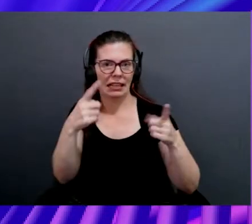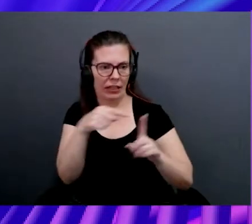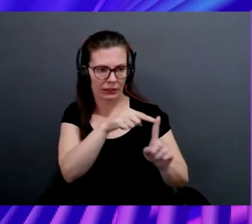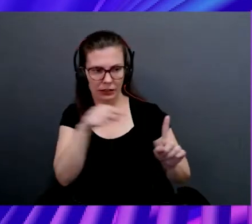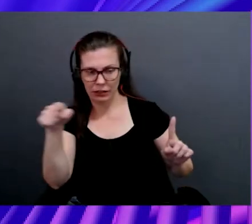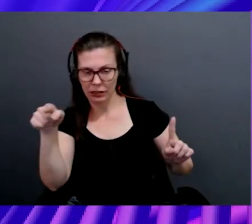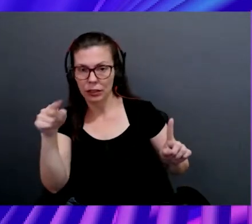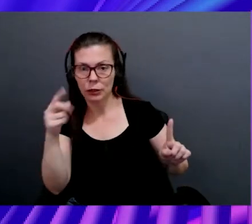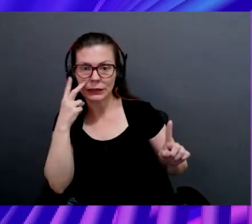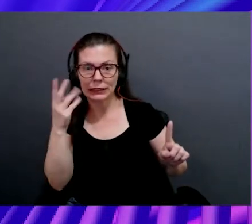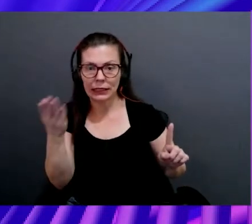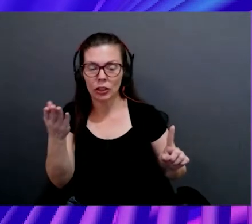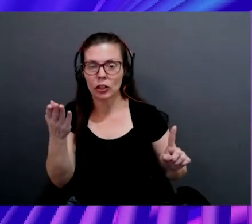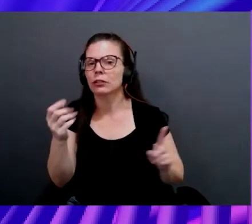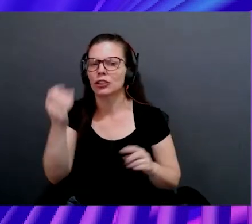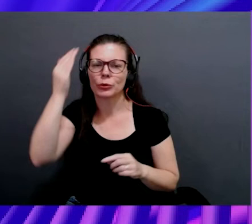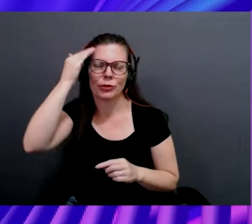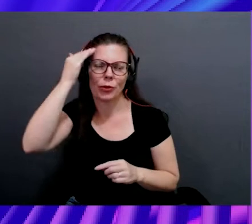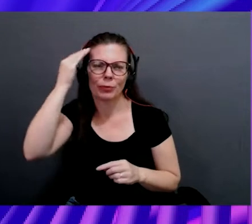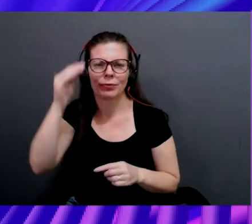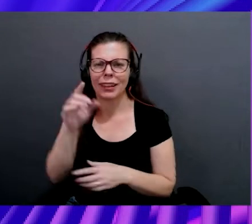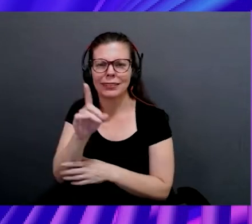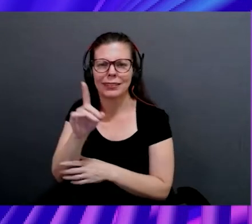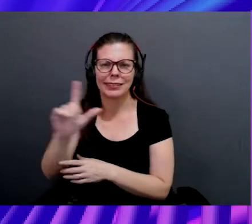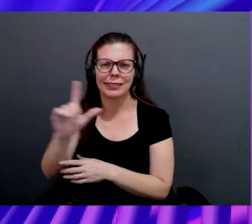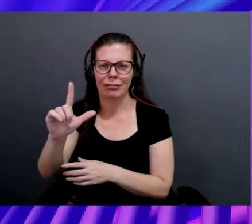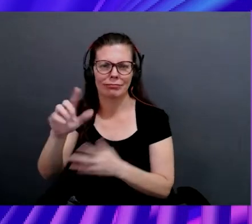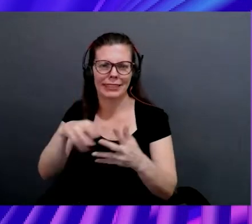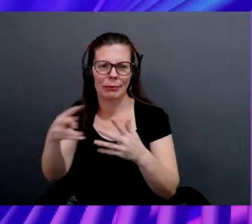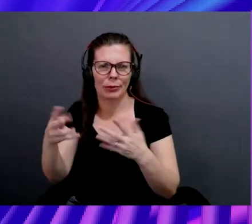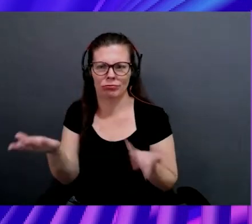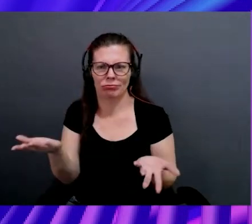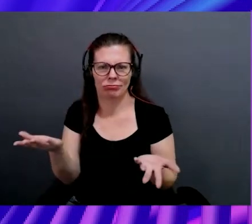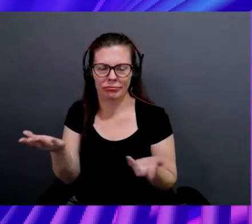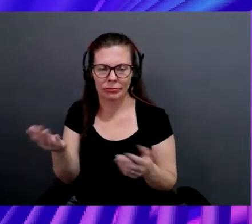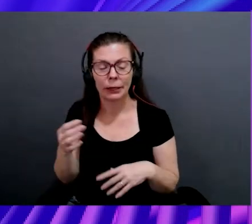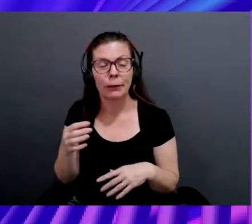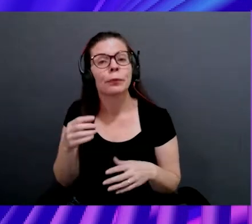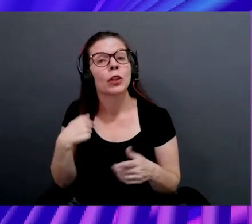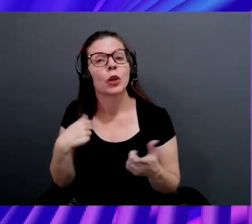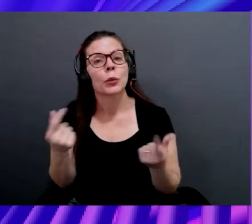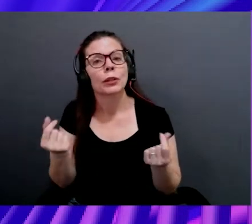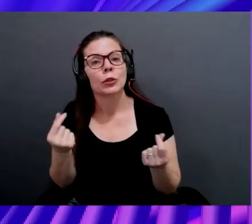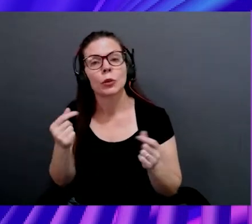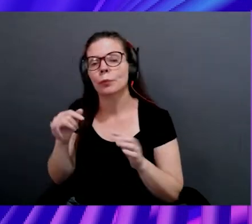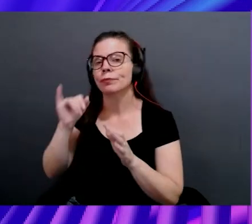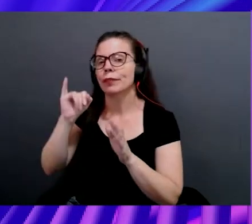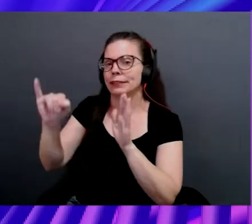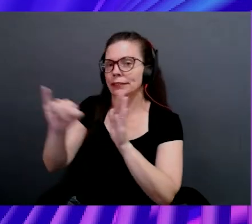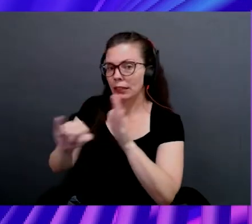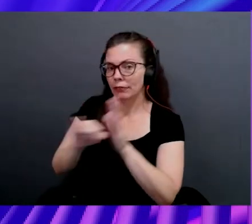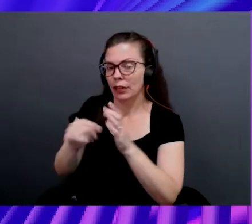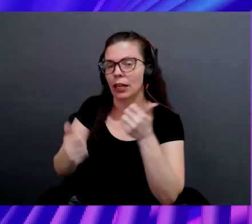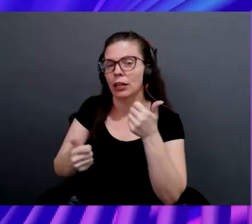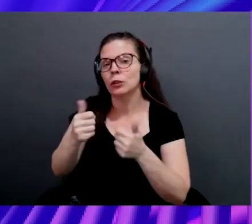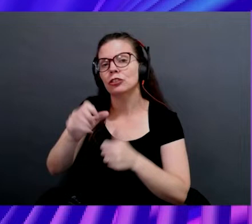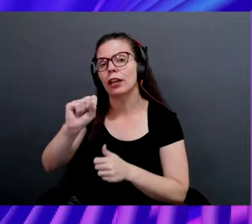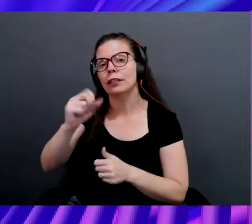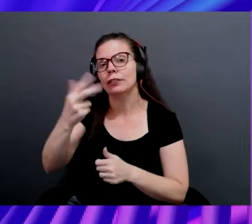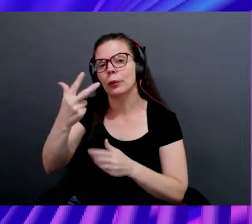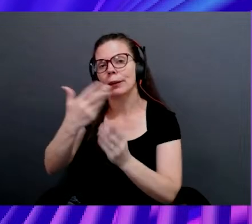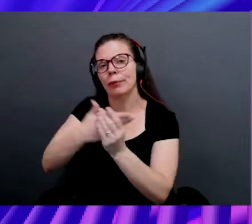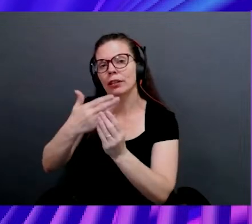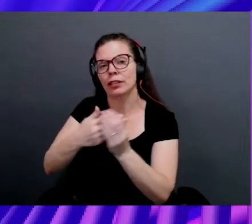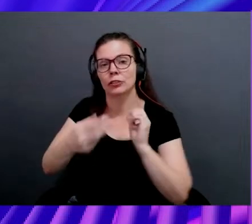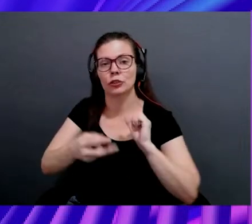is, as everyone knows, just a DDL table. What we're going to do is we'll identify which S3 bucket I want to store it in. So